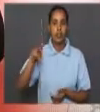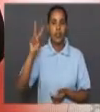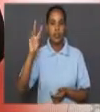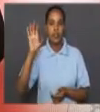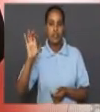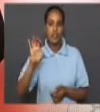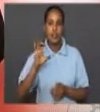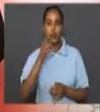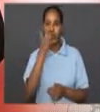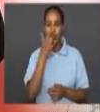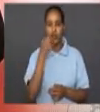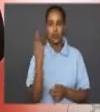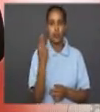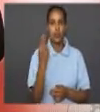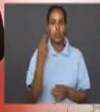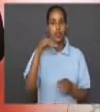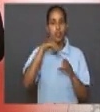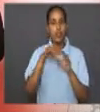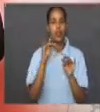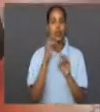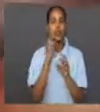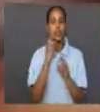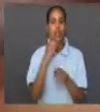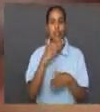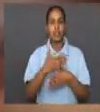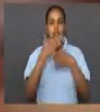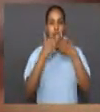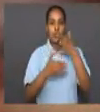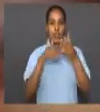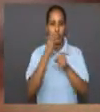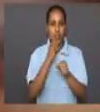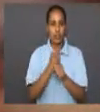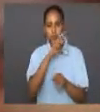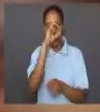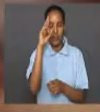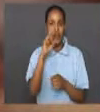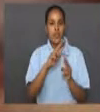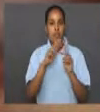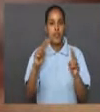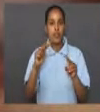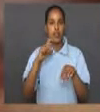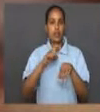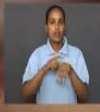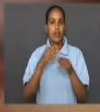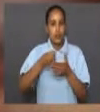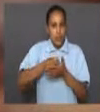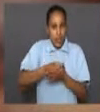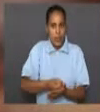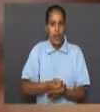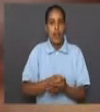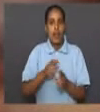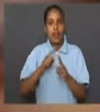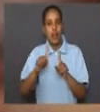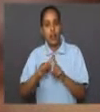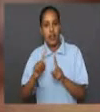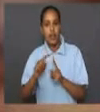PVC is commonly used in construction. This is because it is very durable,